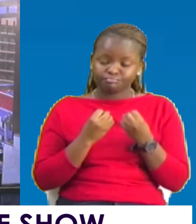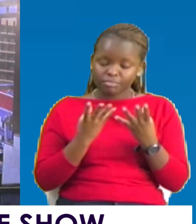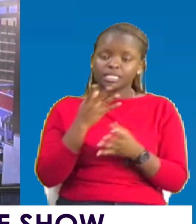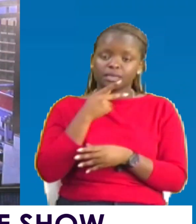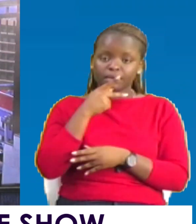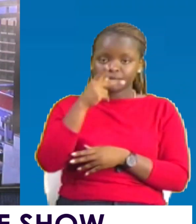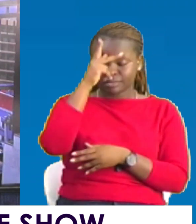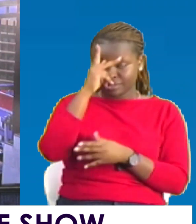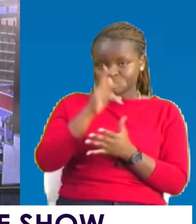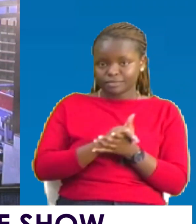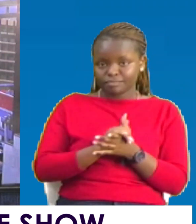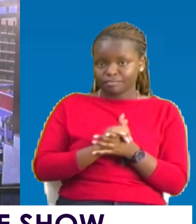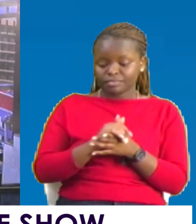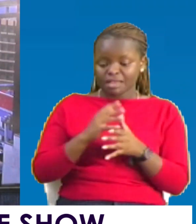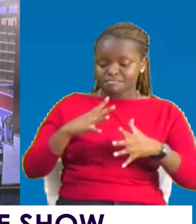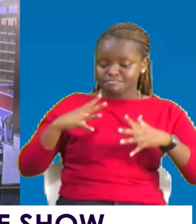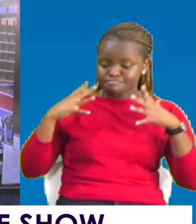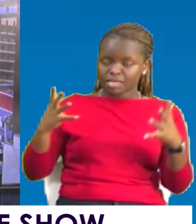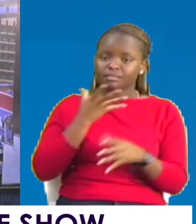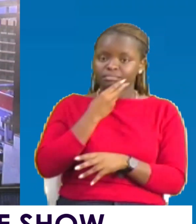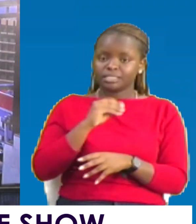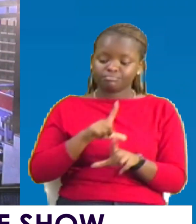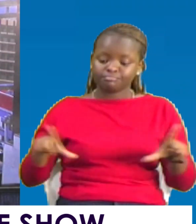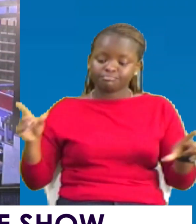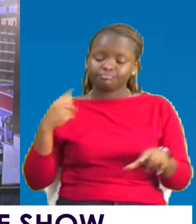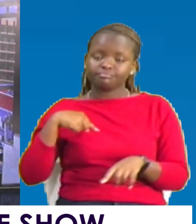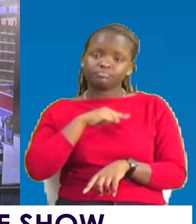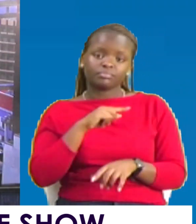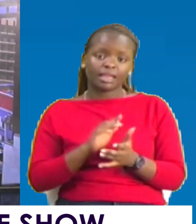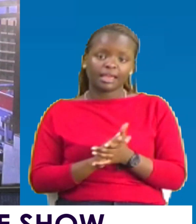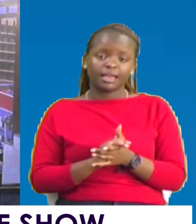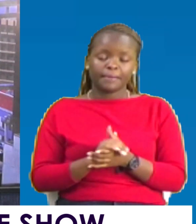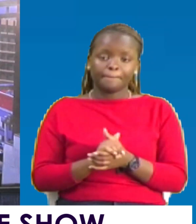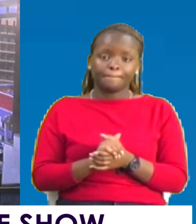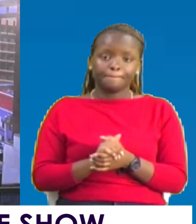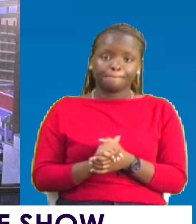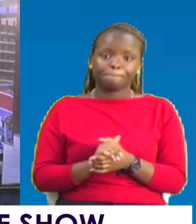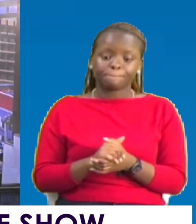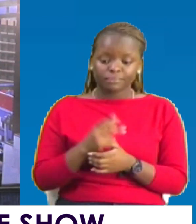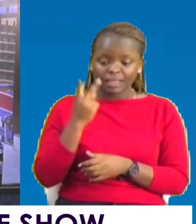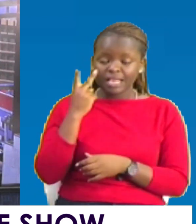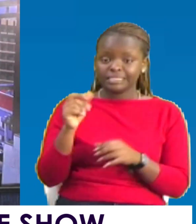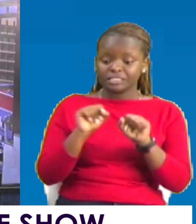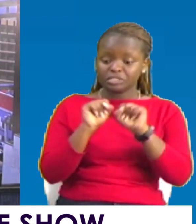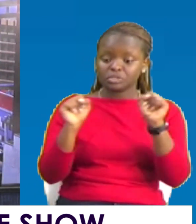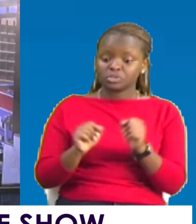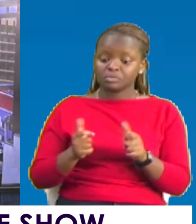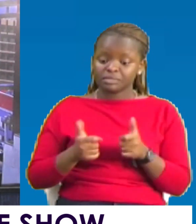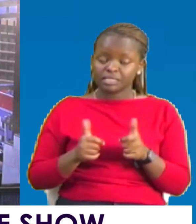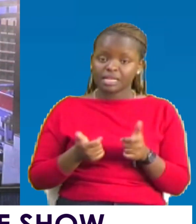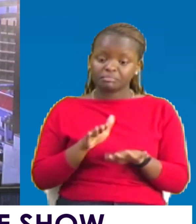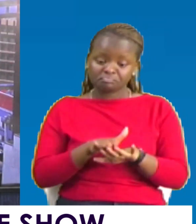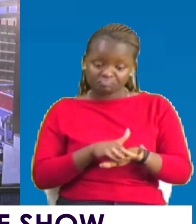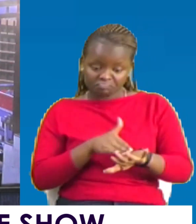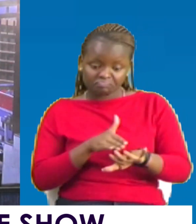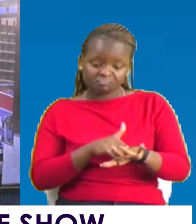many great men in our land. Let it not bring you down. I see it in the social media. Slowly,